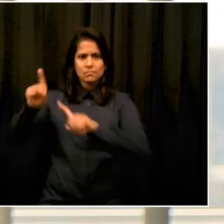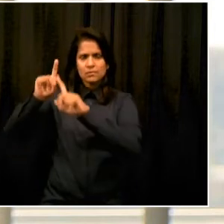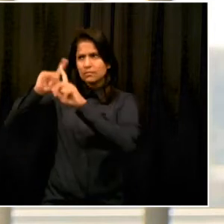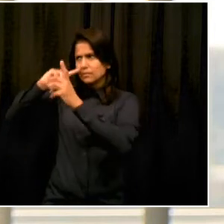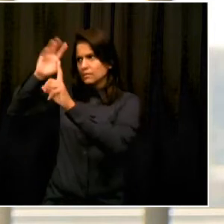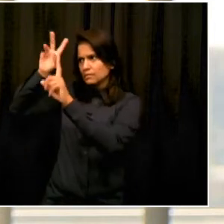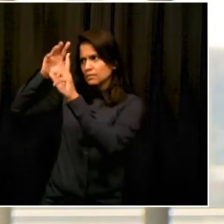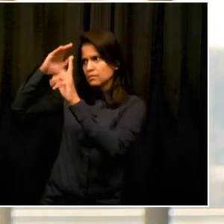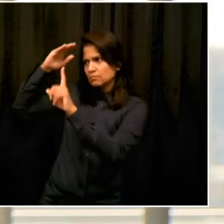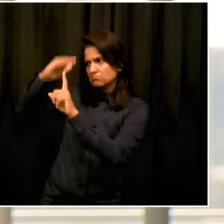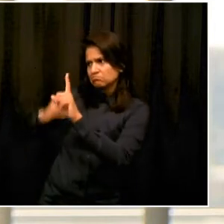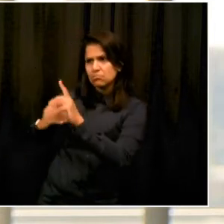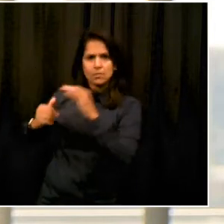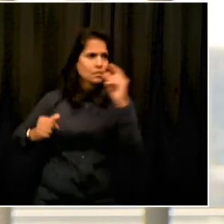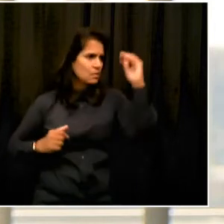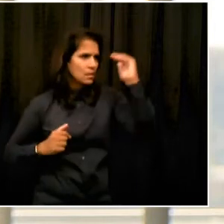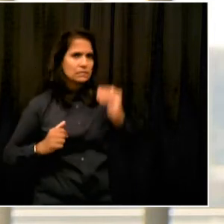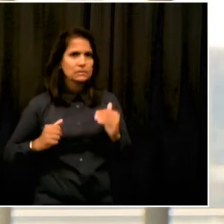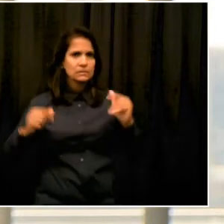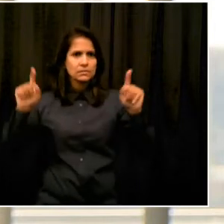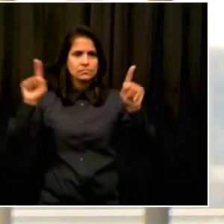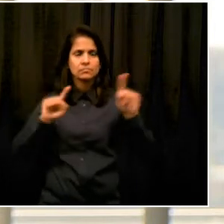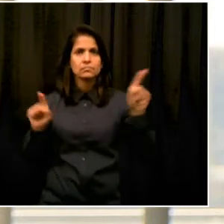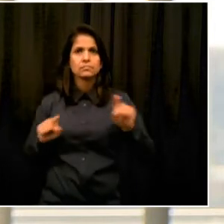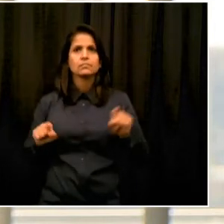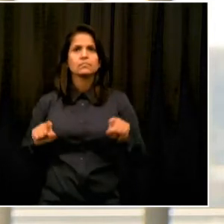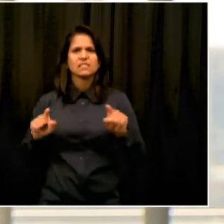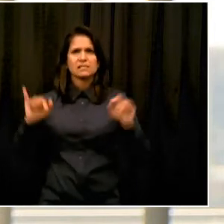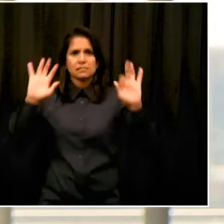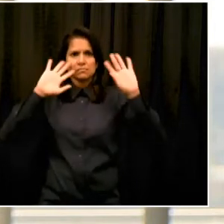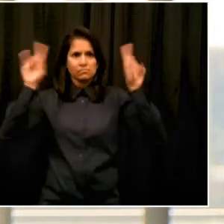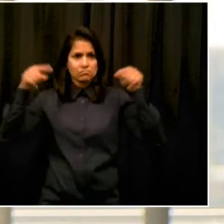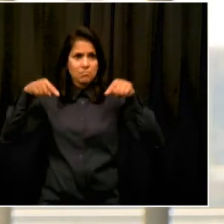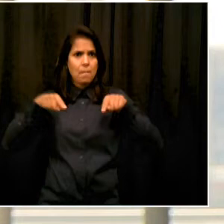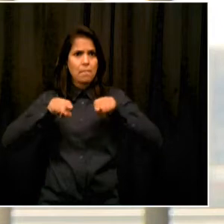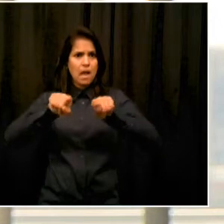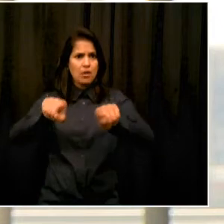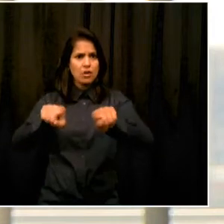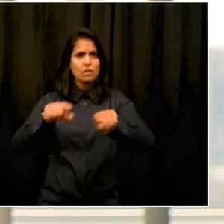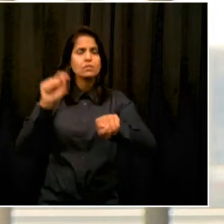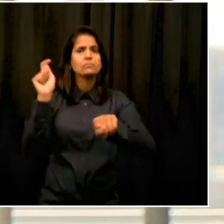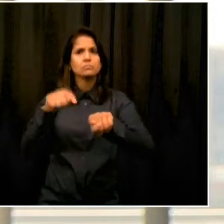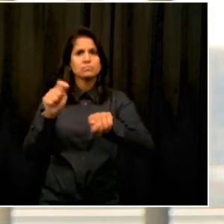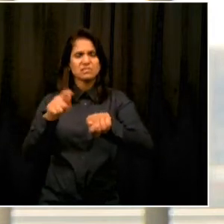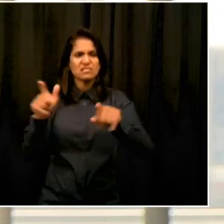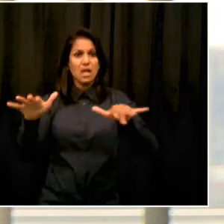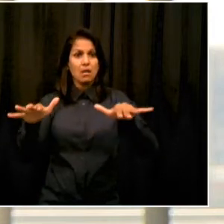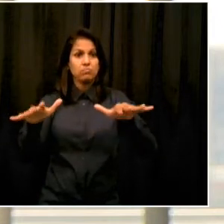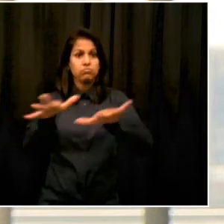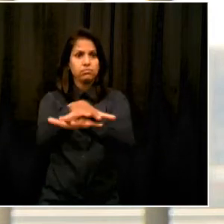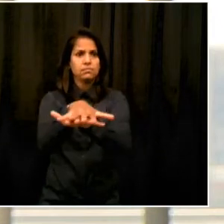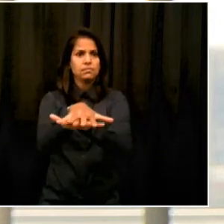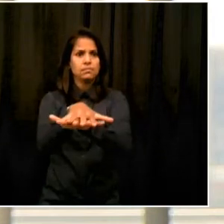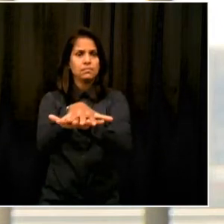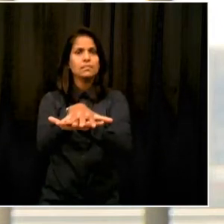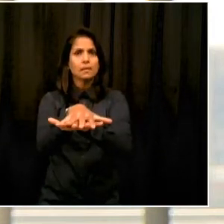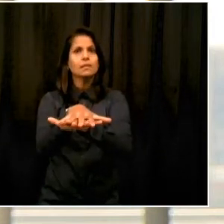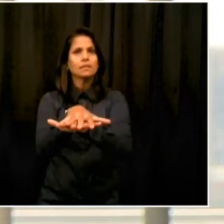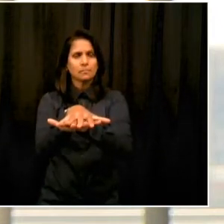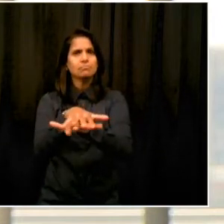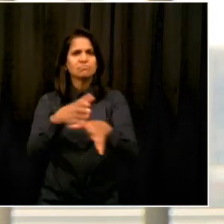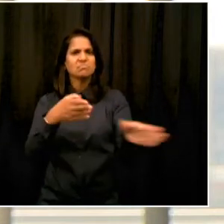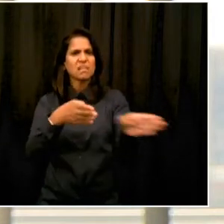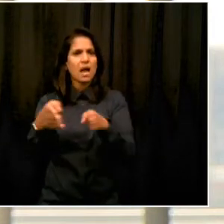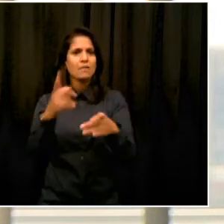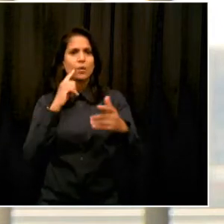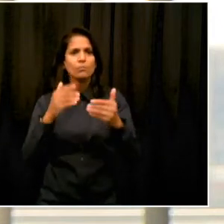issues of real on-the-ground solution making, alongside policy and communications, so that we can leverage the talent in New York